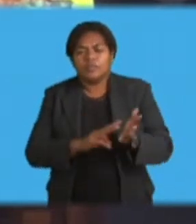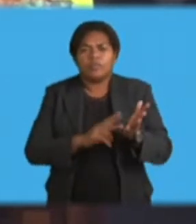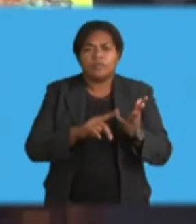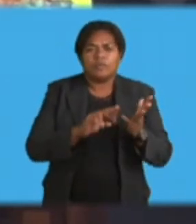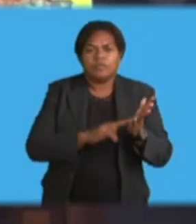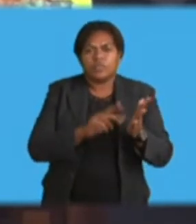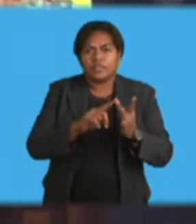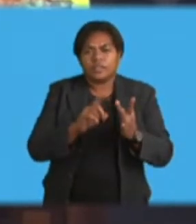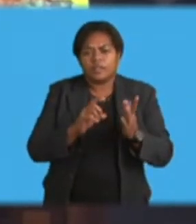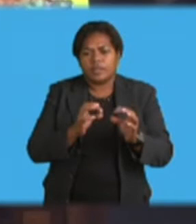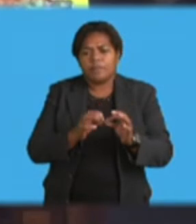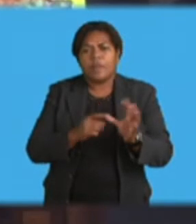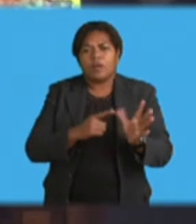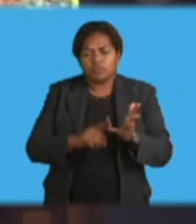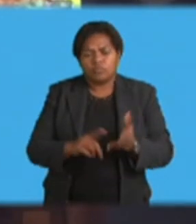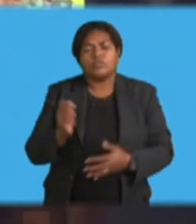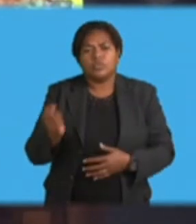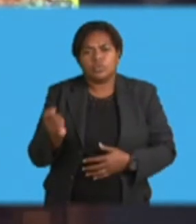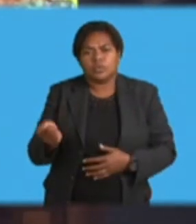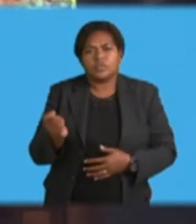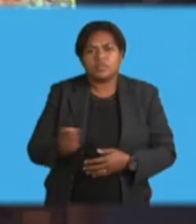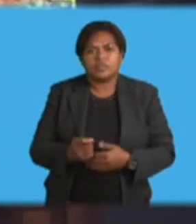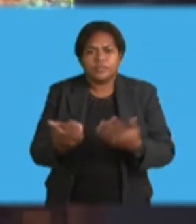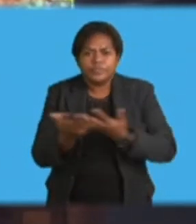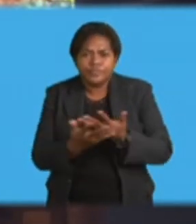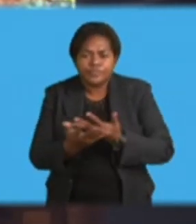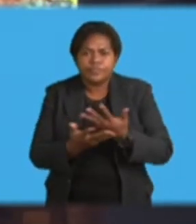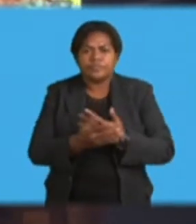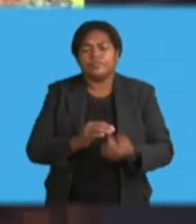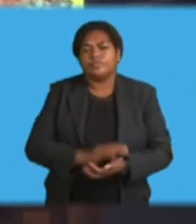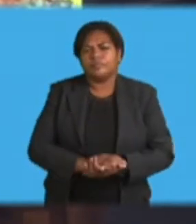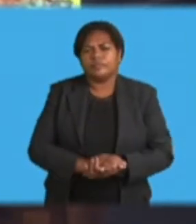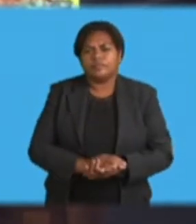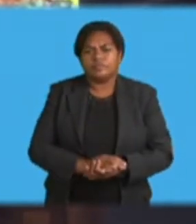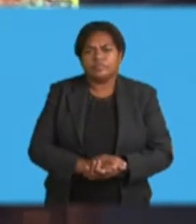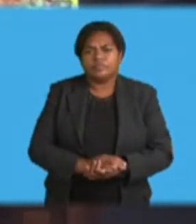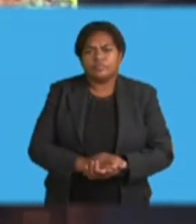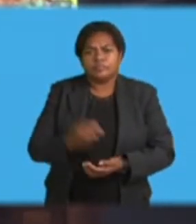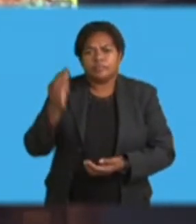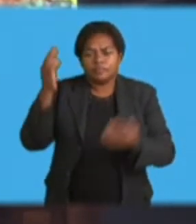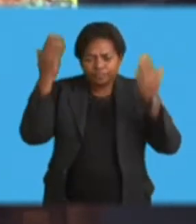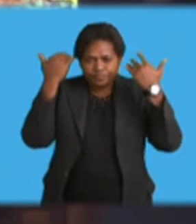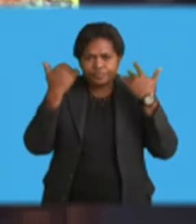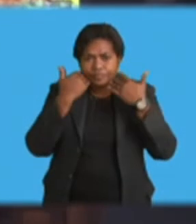soon as tenders are being sorted out. Mr. Speaker, the Ministry